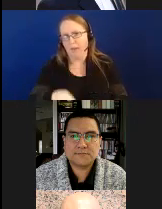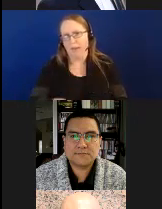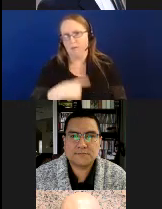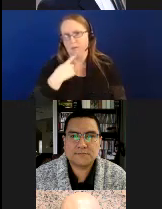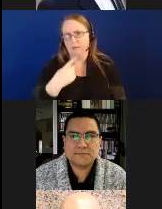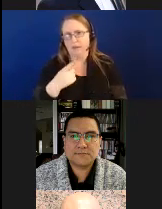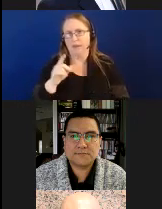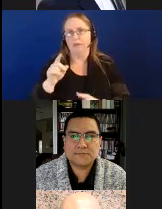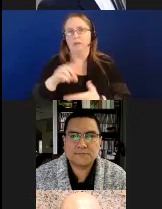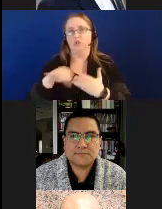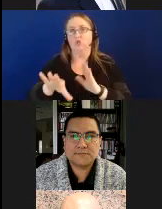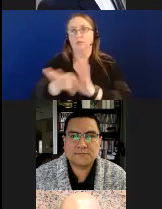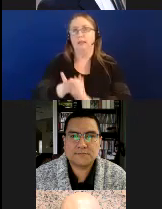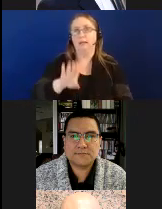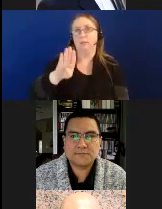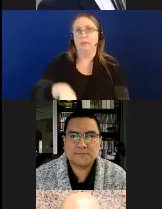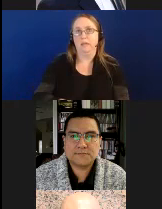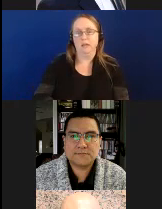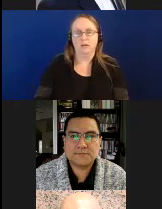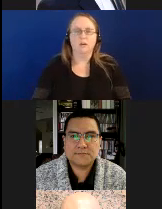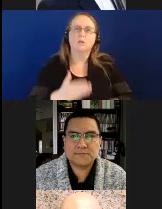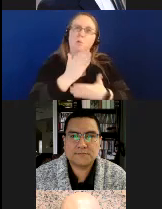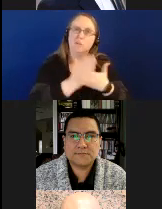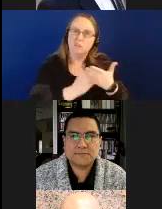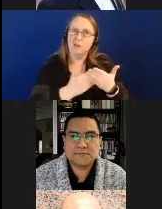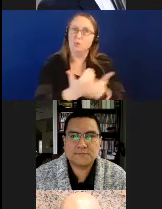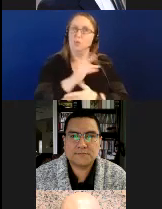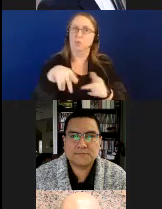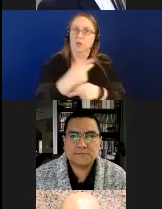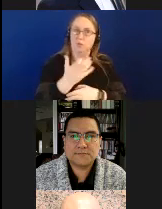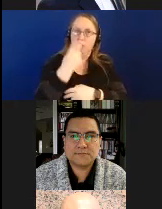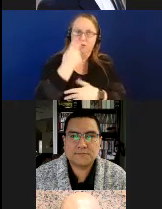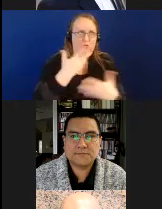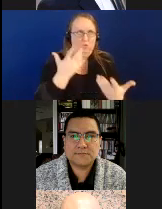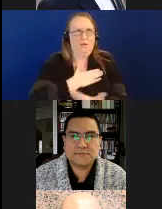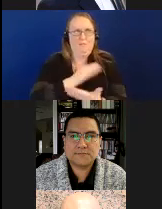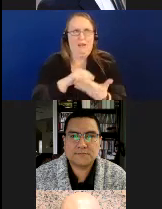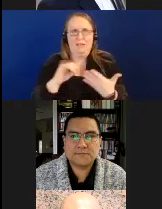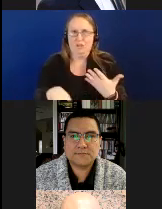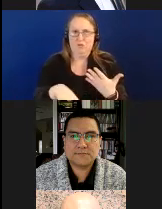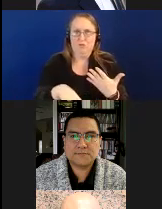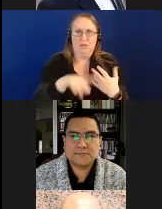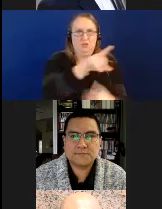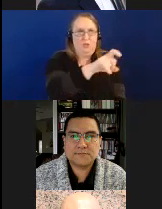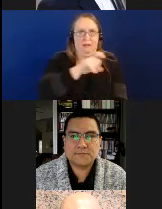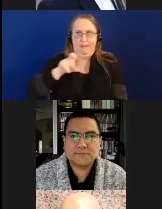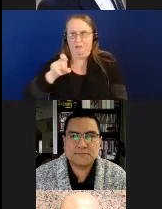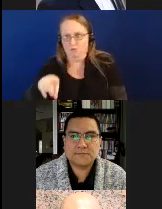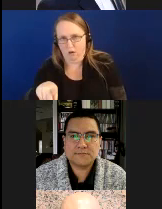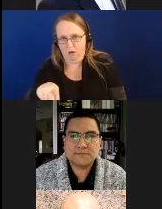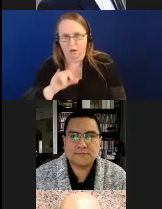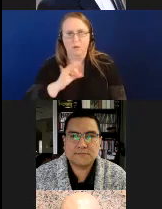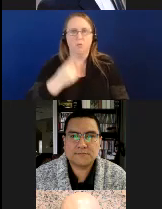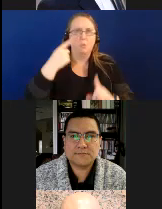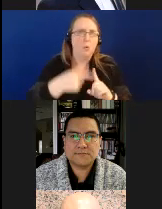student selected B. With some of these new question types, you might actually want to see what did my student, drag and drop, right? If they got 1 point or